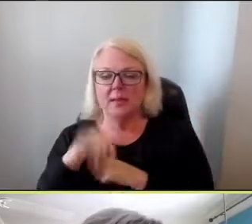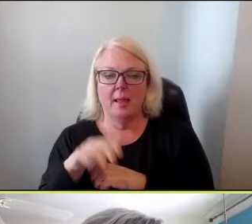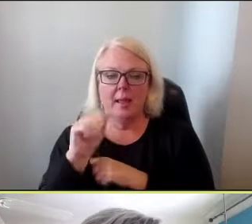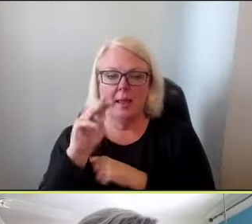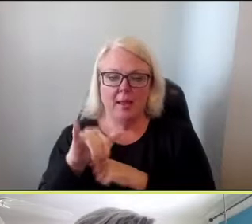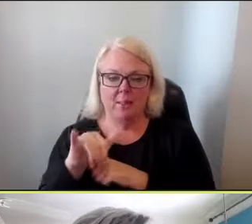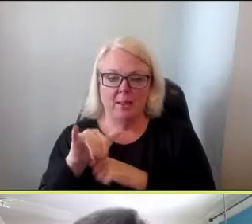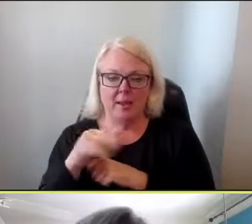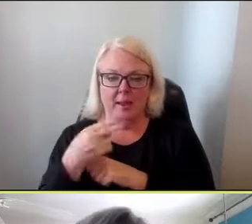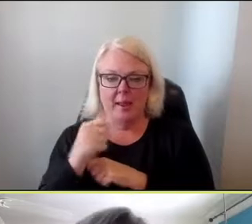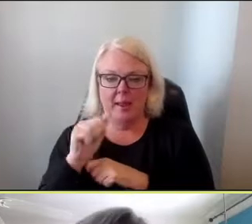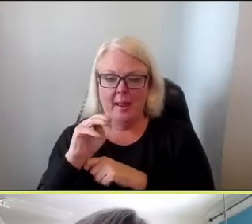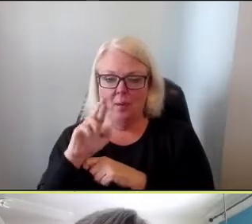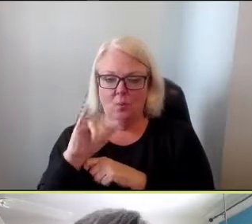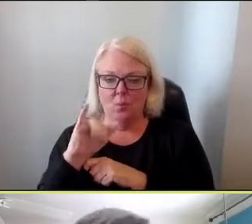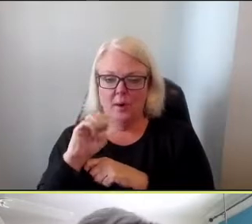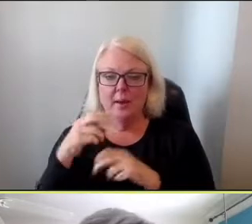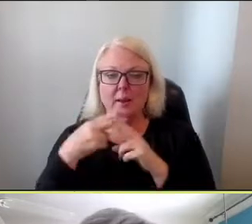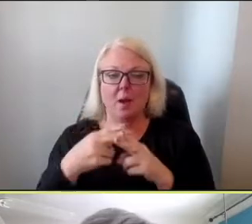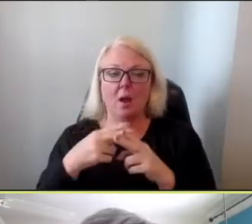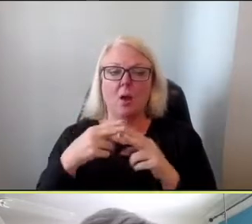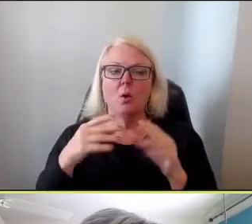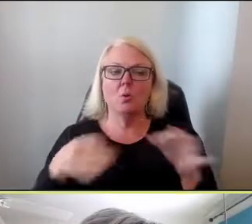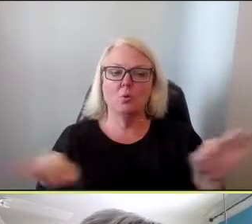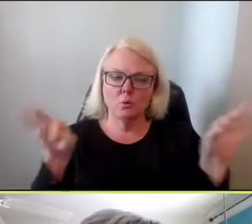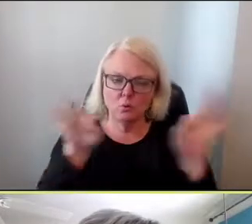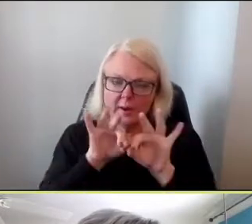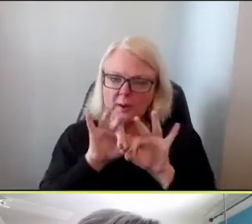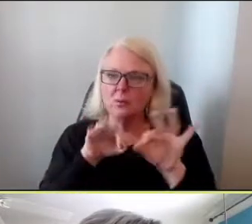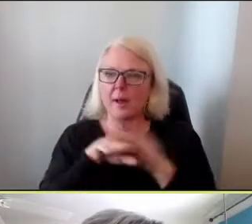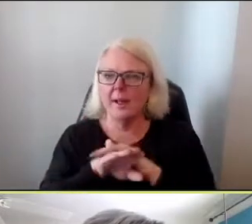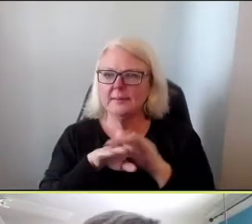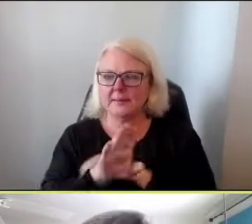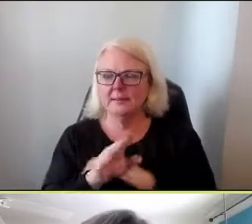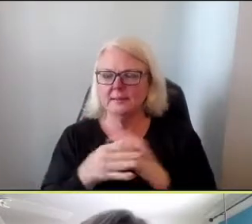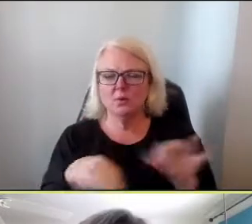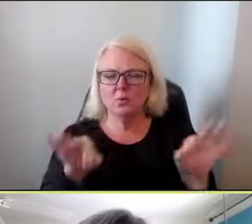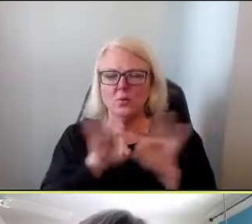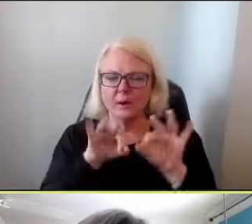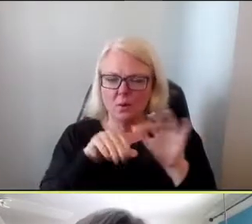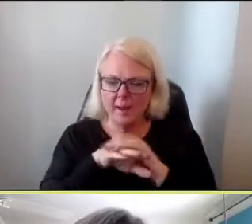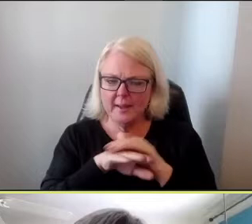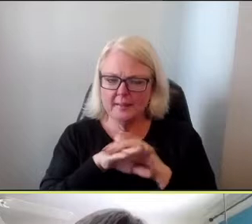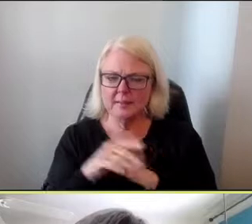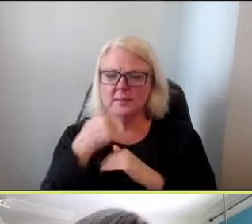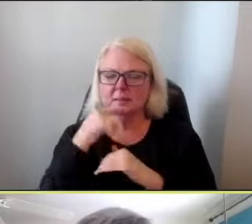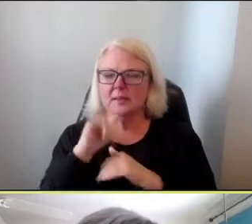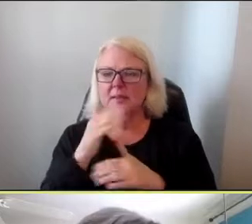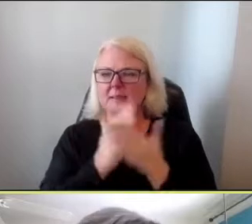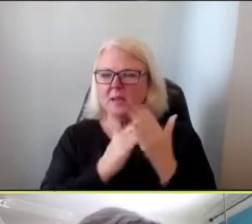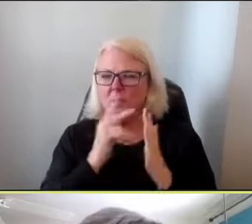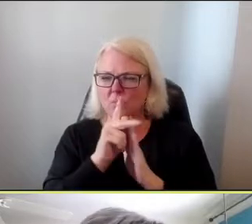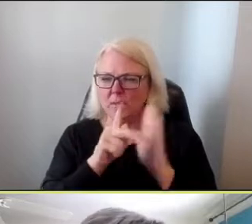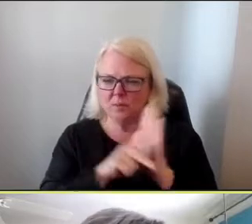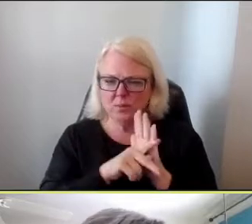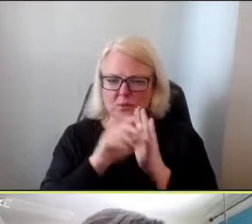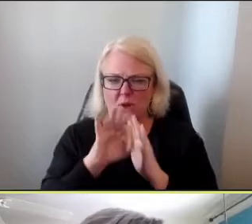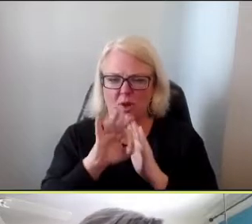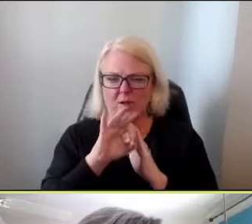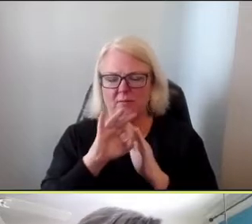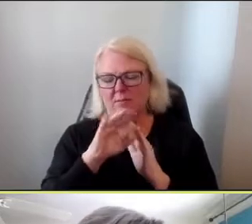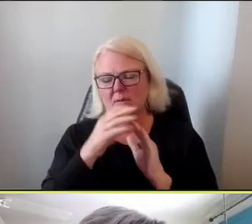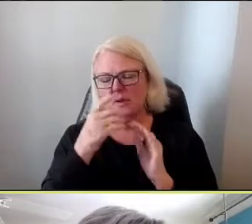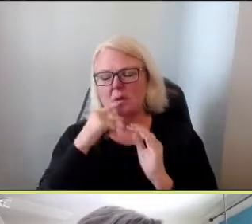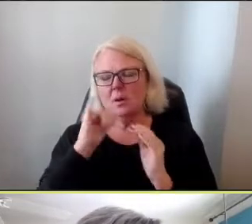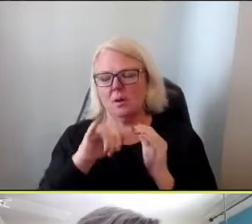Hamrahi and others call critical access. Critical access draws upon some principles of universal design,